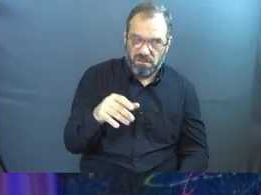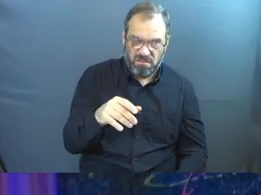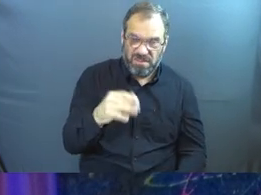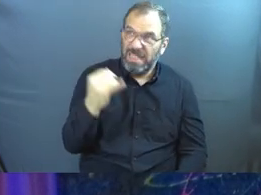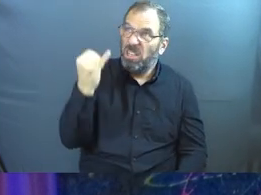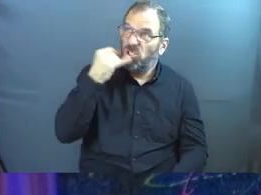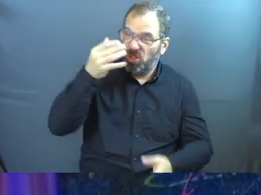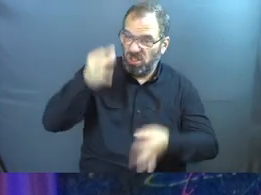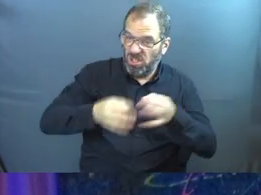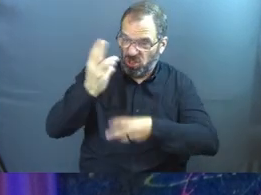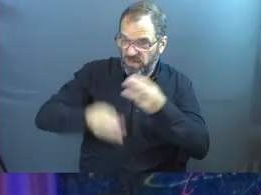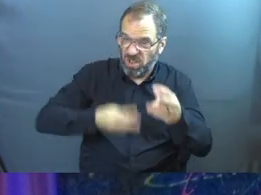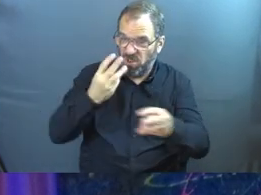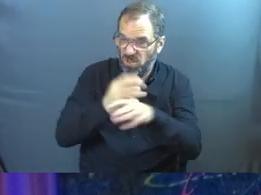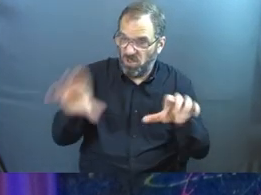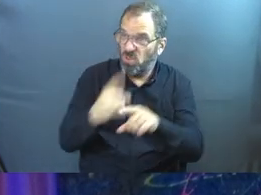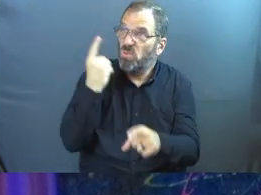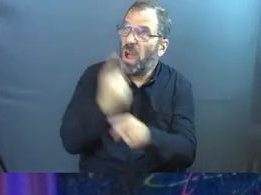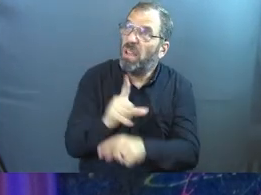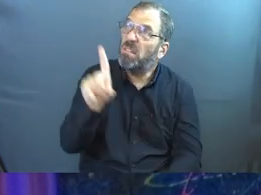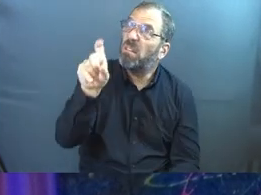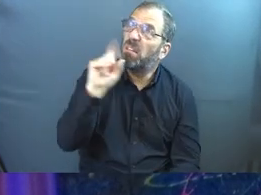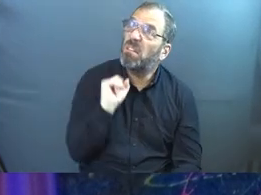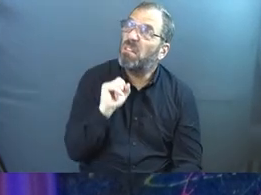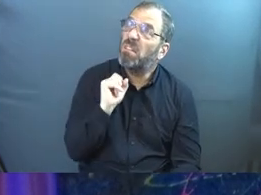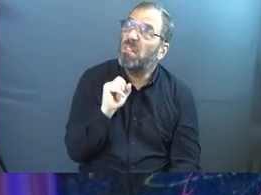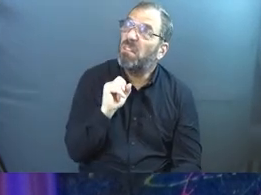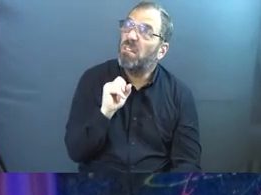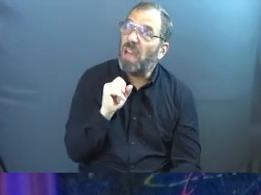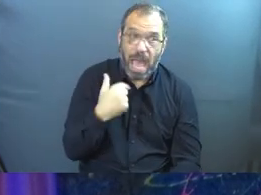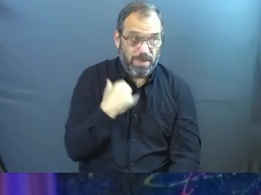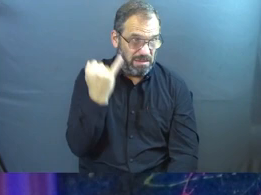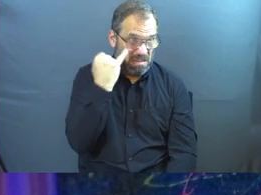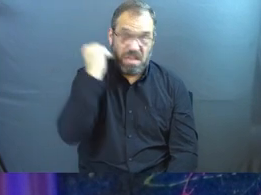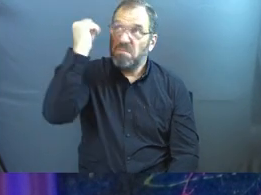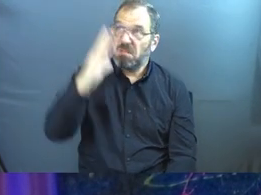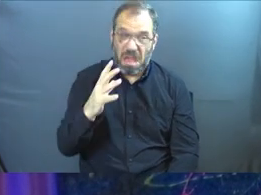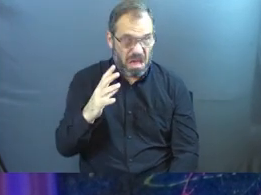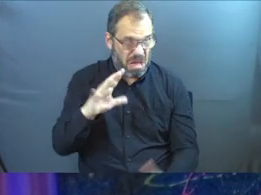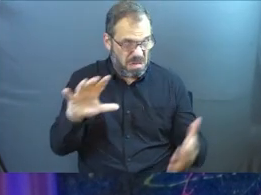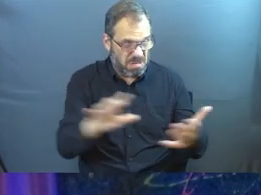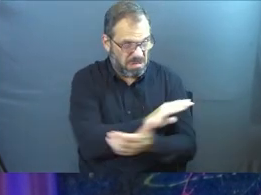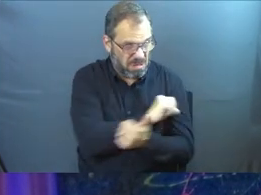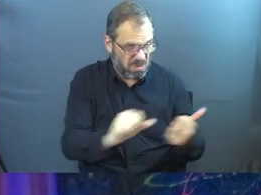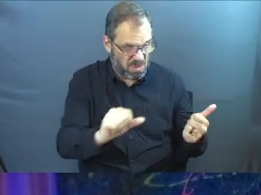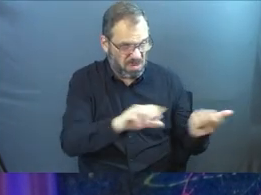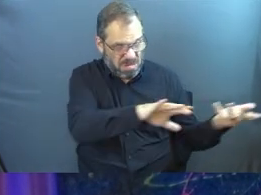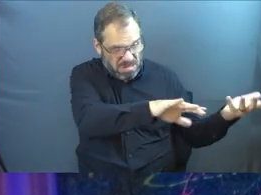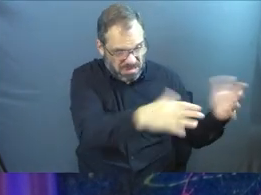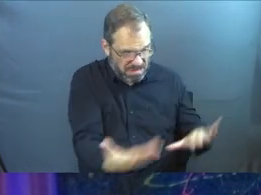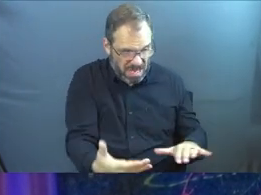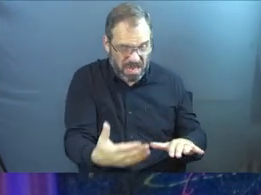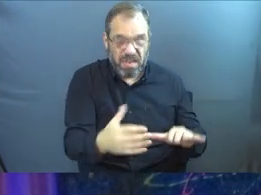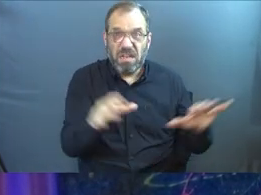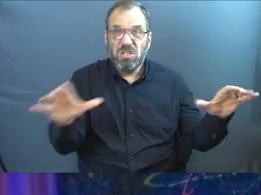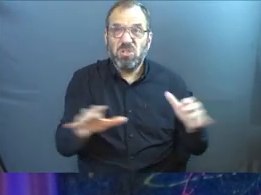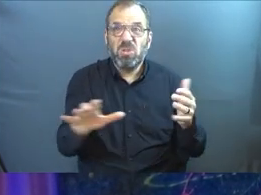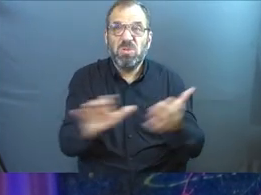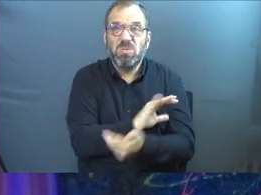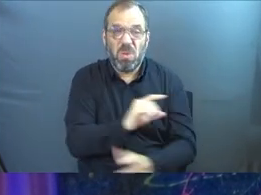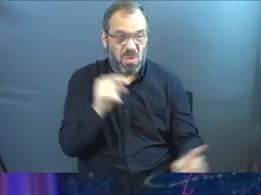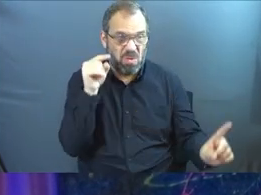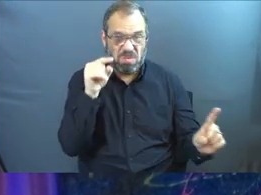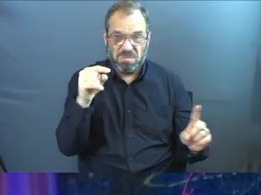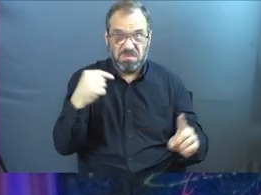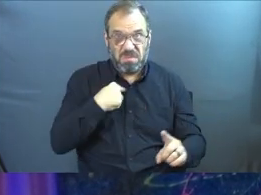should not the judge of all the earth do right? I mean, if God was ever going to smite anybody dead, he should have smote